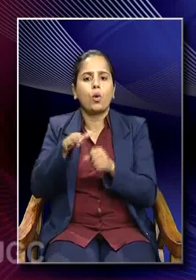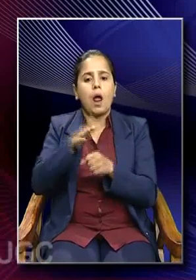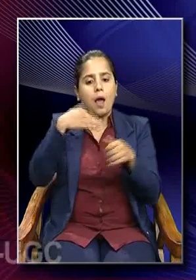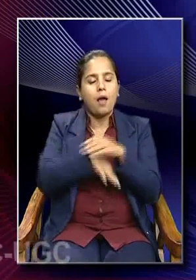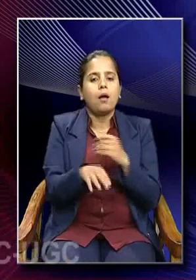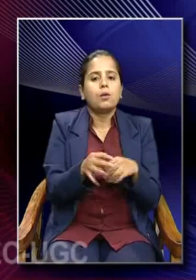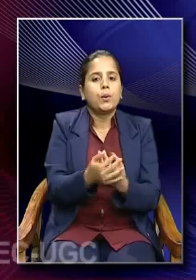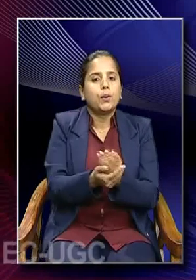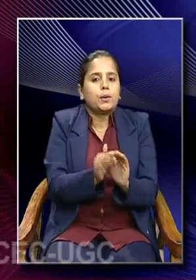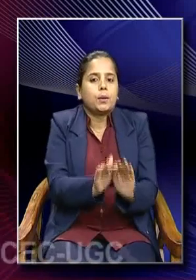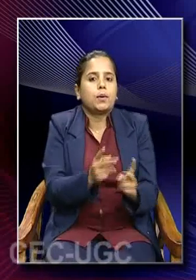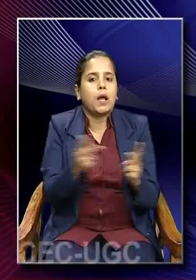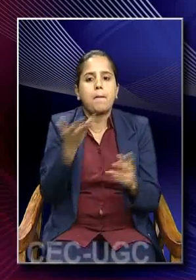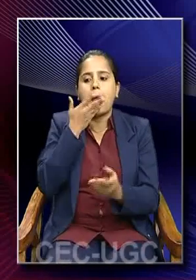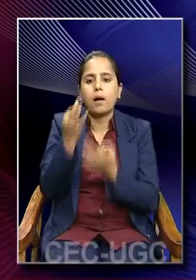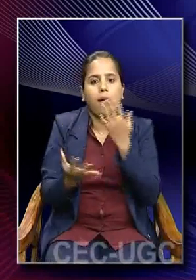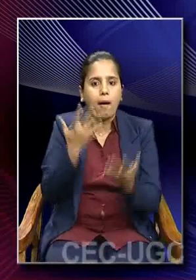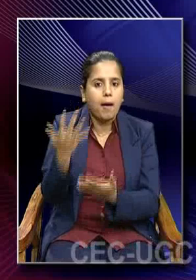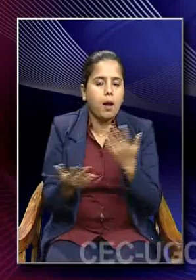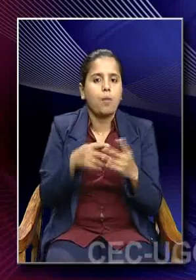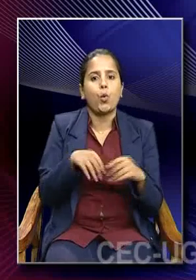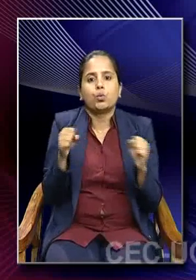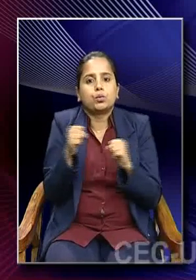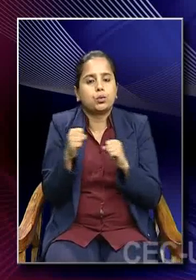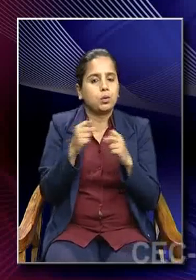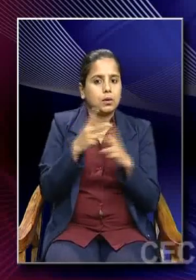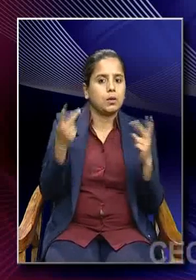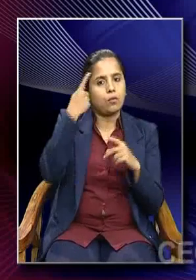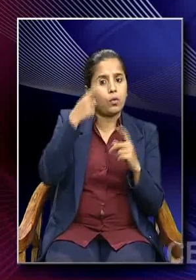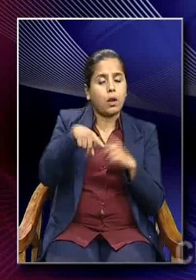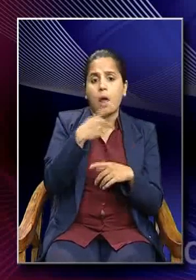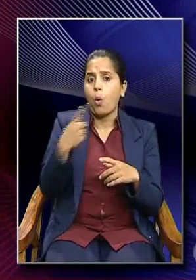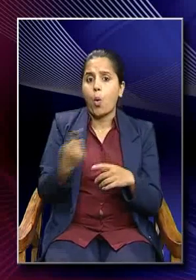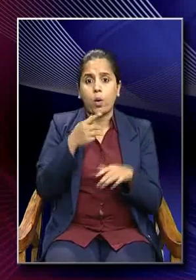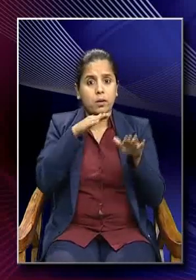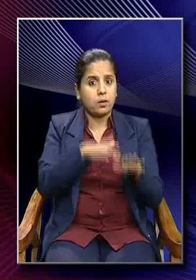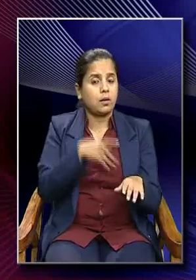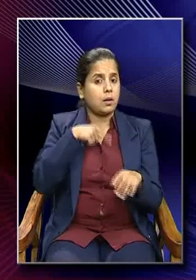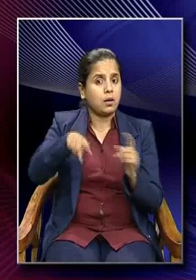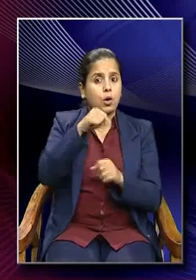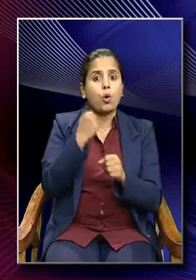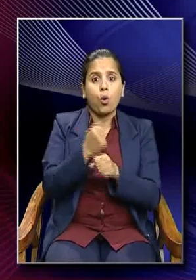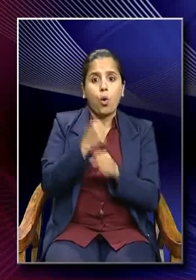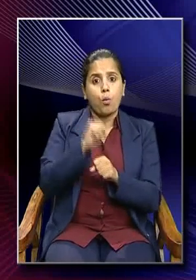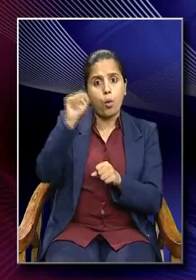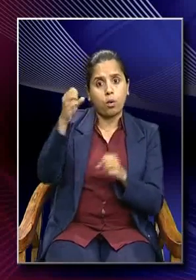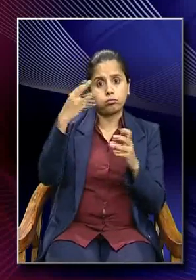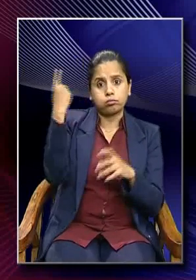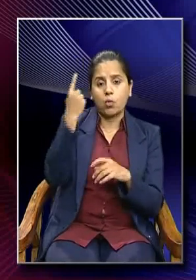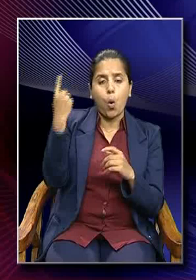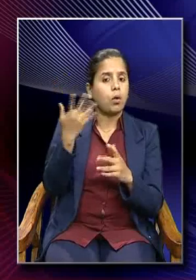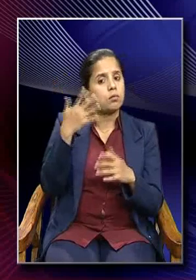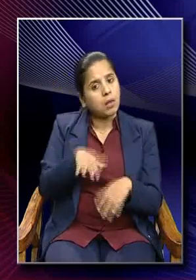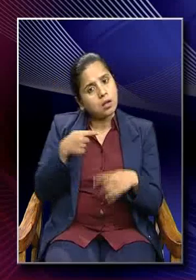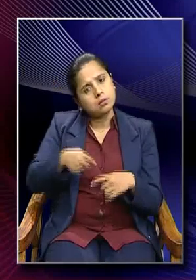and water heating and cooling. So they do not rely on the state's provision of electricity. They